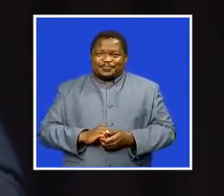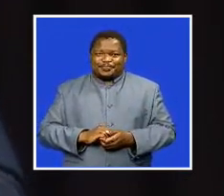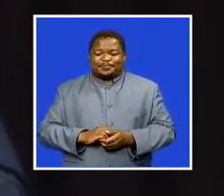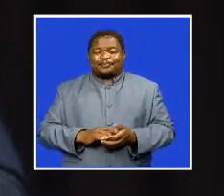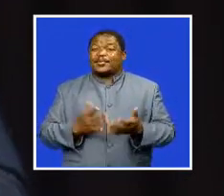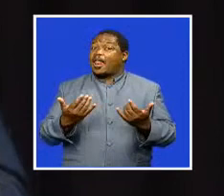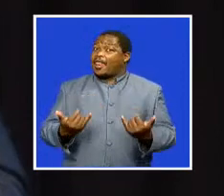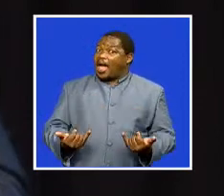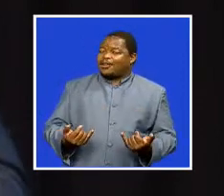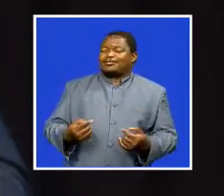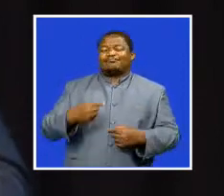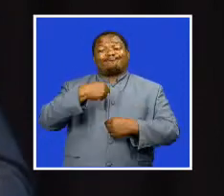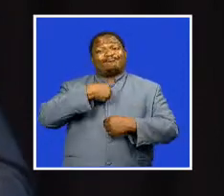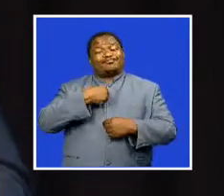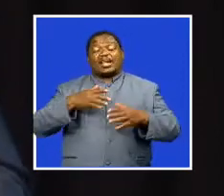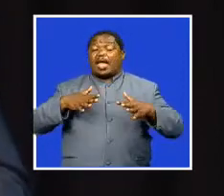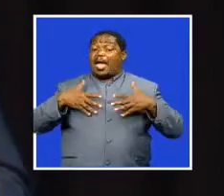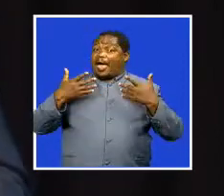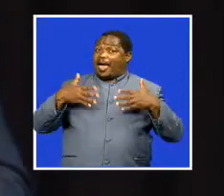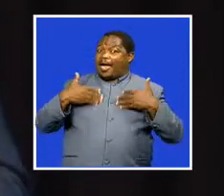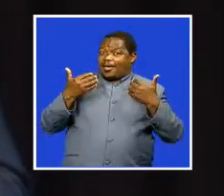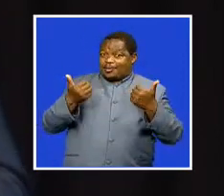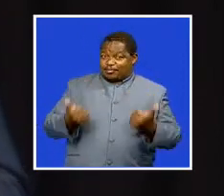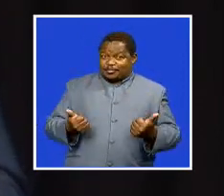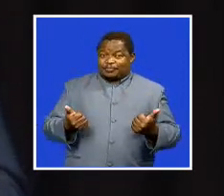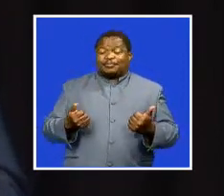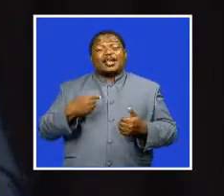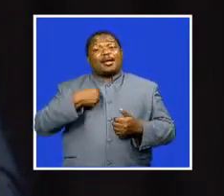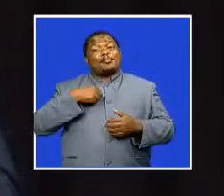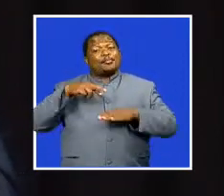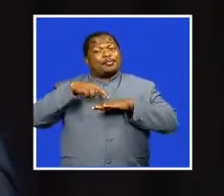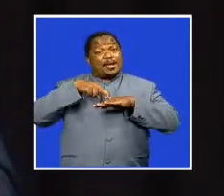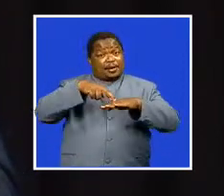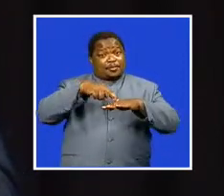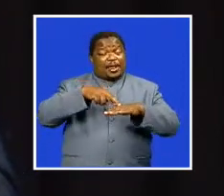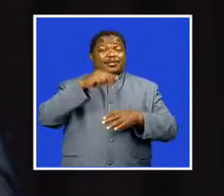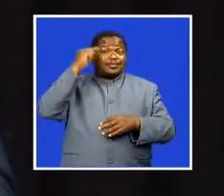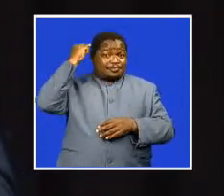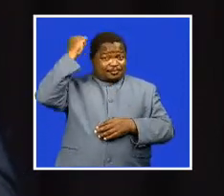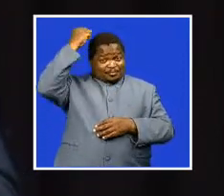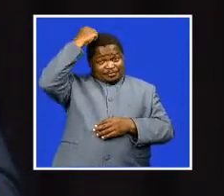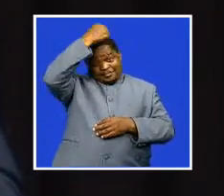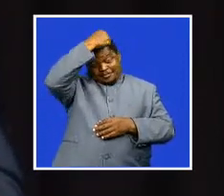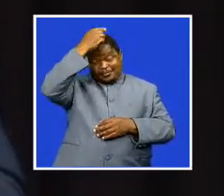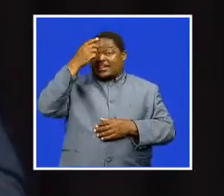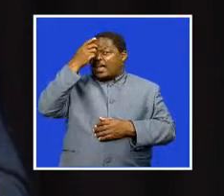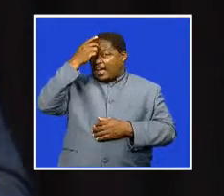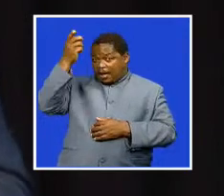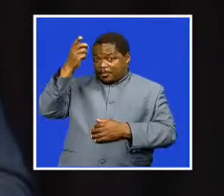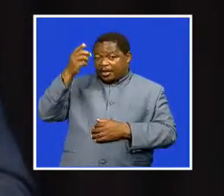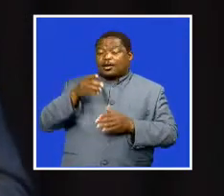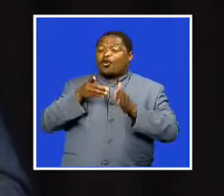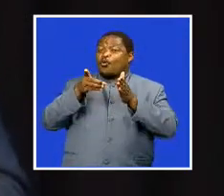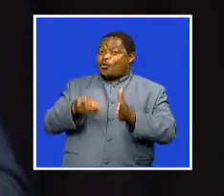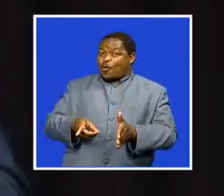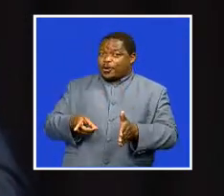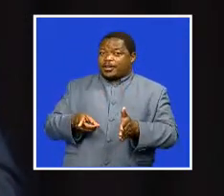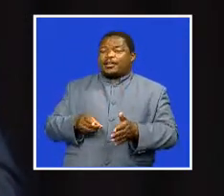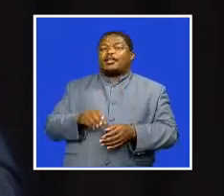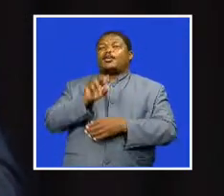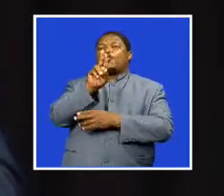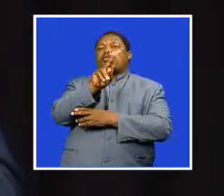gives me pleasure on behalf of His Majesty's government to declare the Mgini Behavioral Change